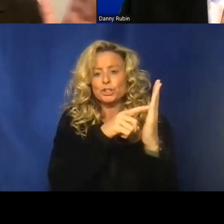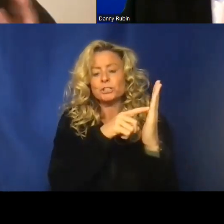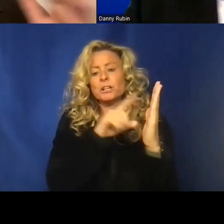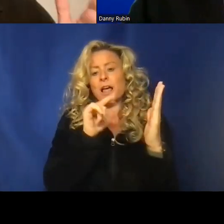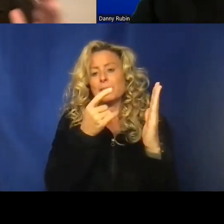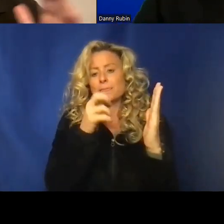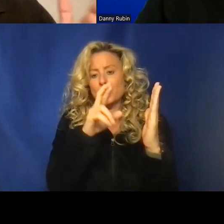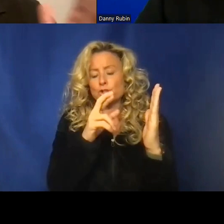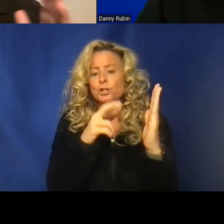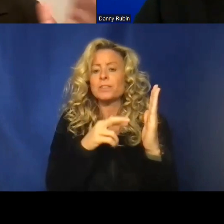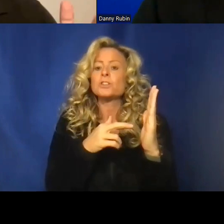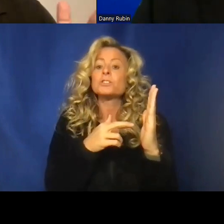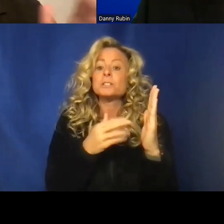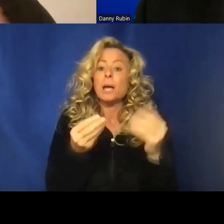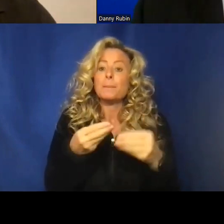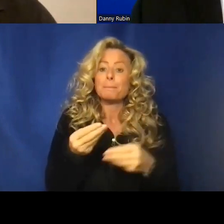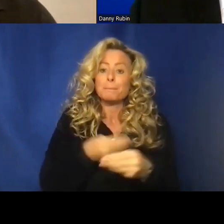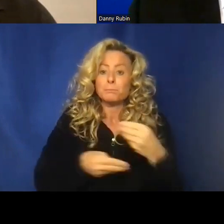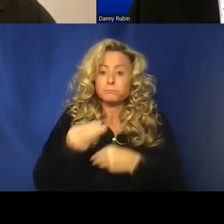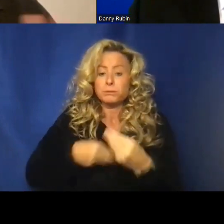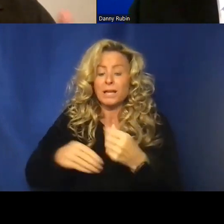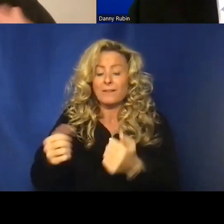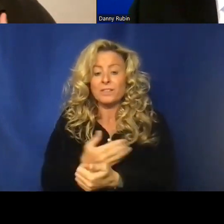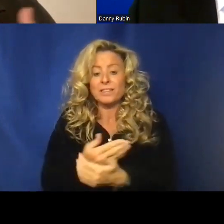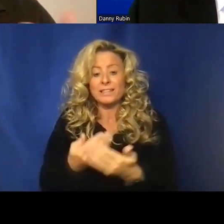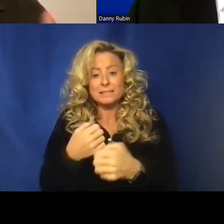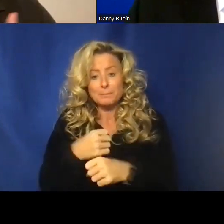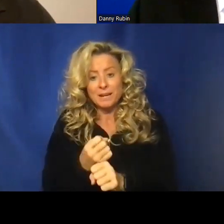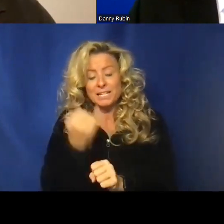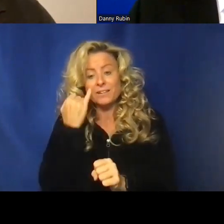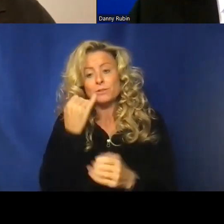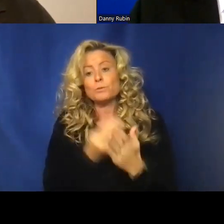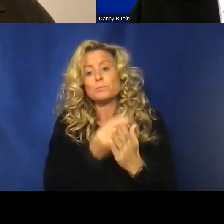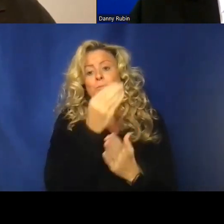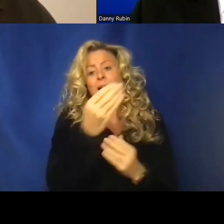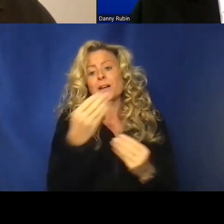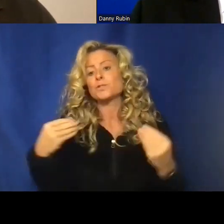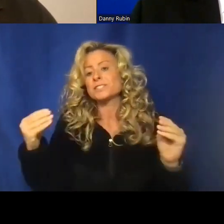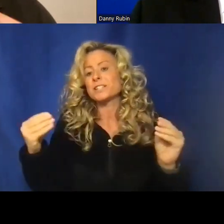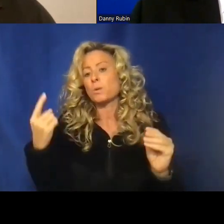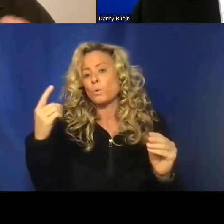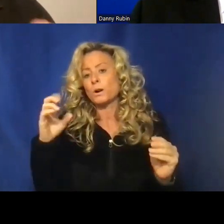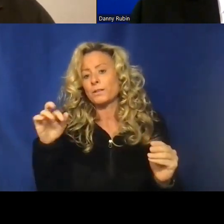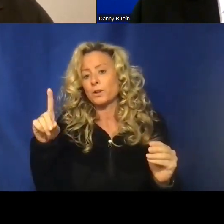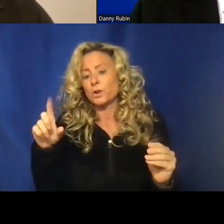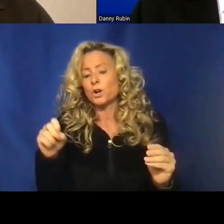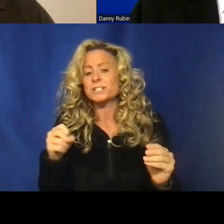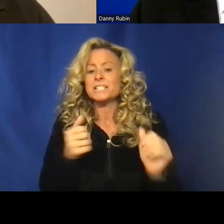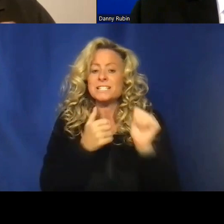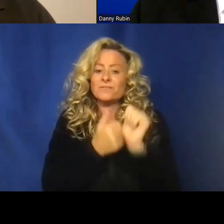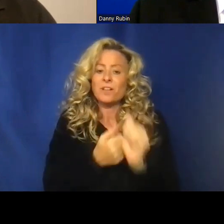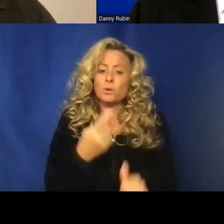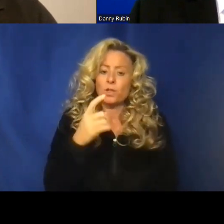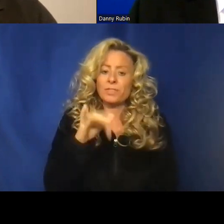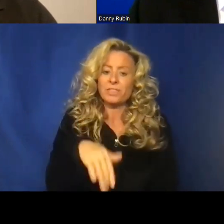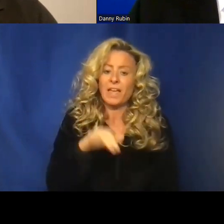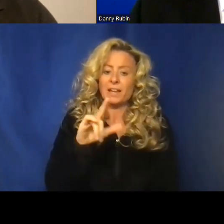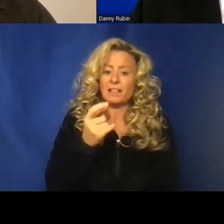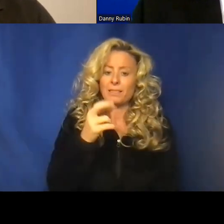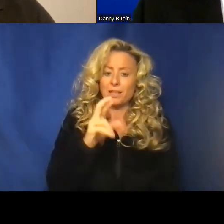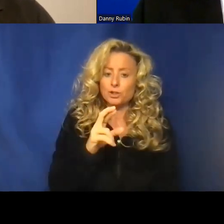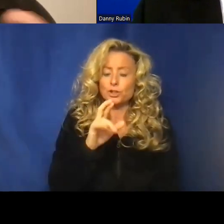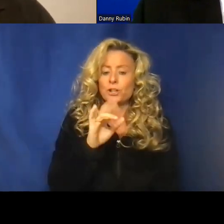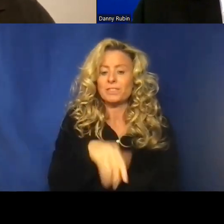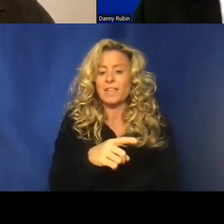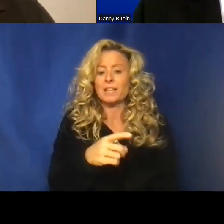record of every transaction that's been made. And if you buy or sell one of our cards, it's tracked on that ledger. It's tracked on